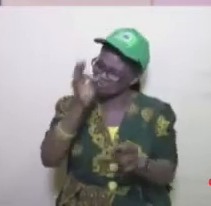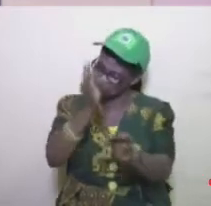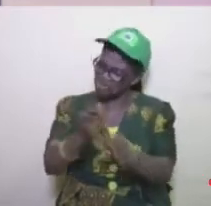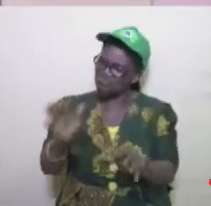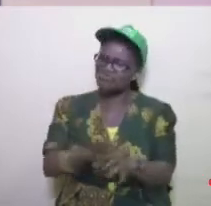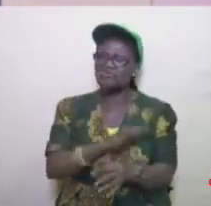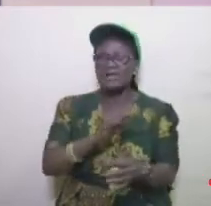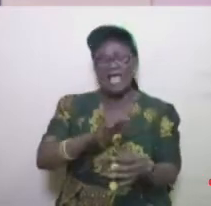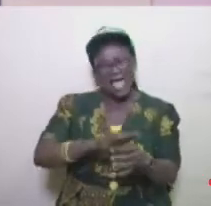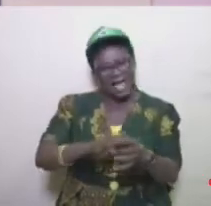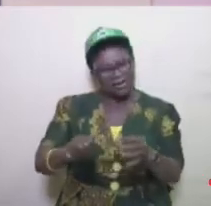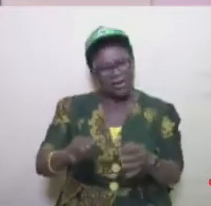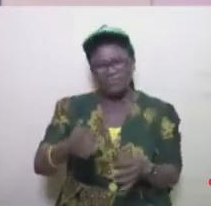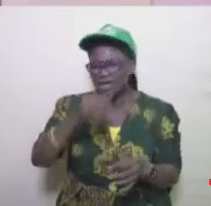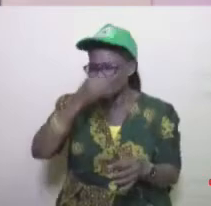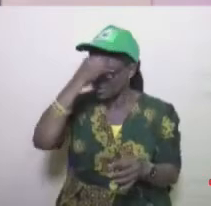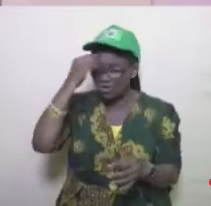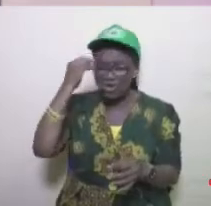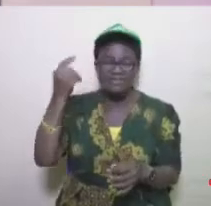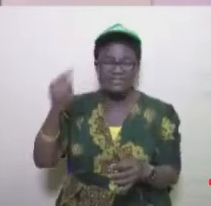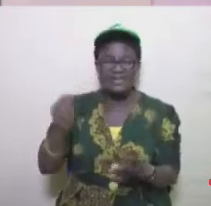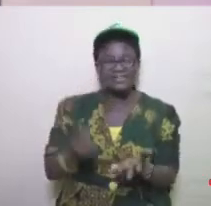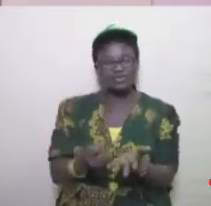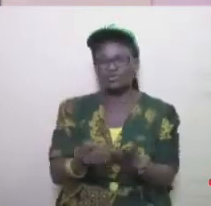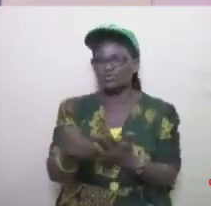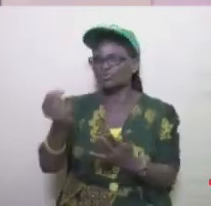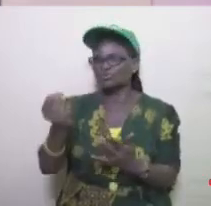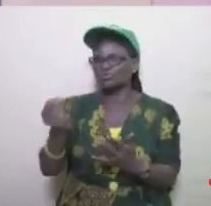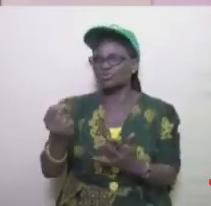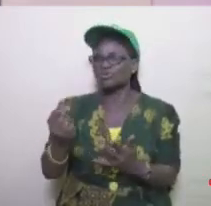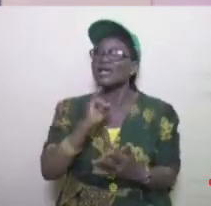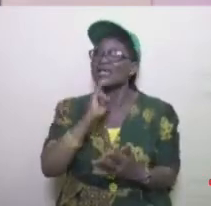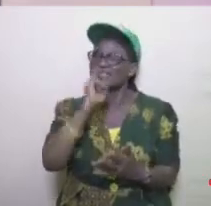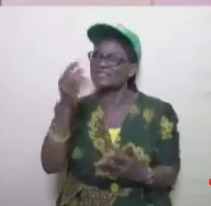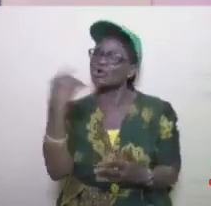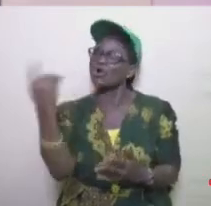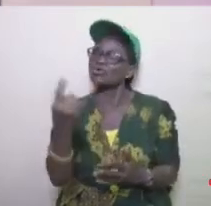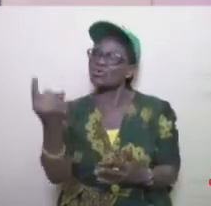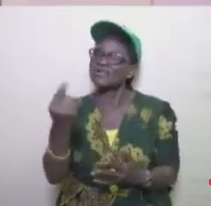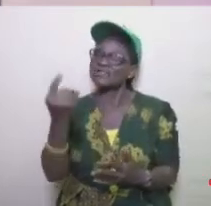truth cannot be factorized. The truth is always the truth.